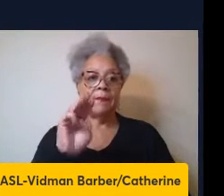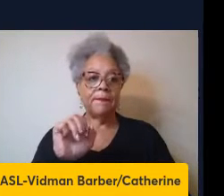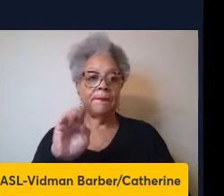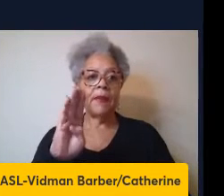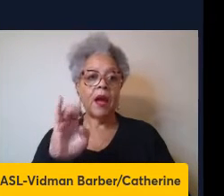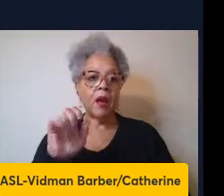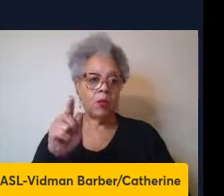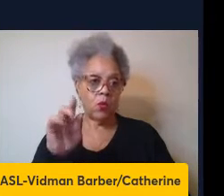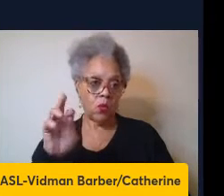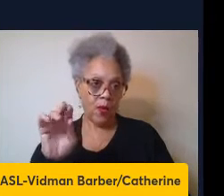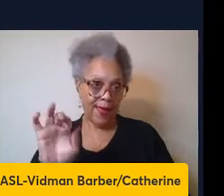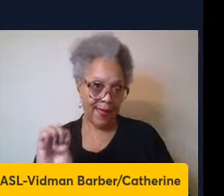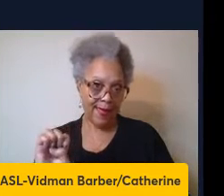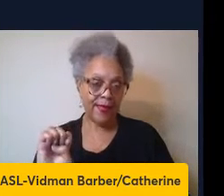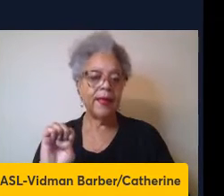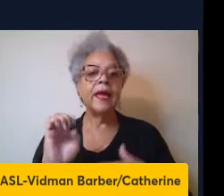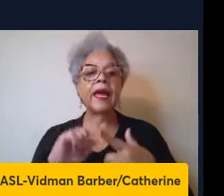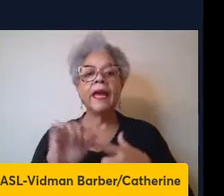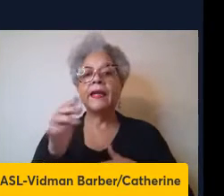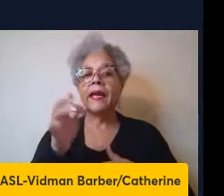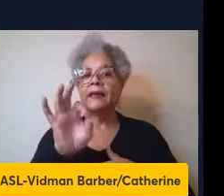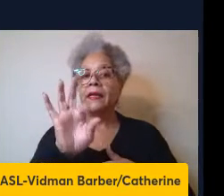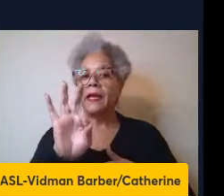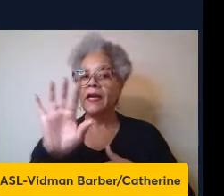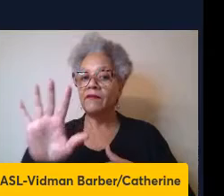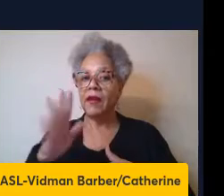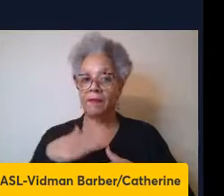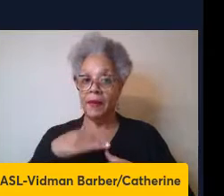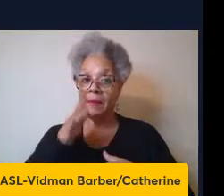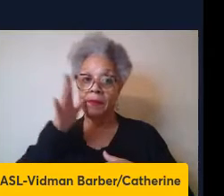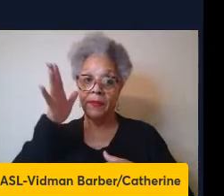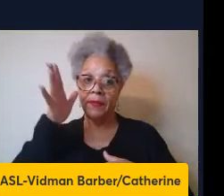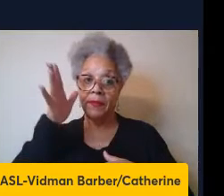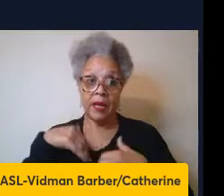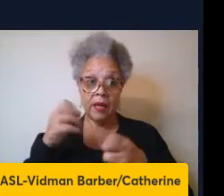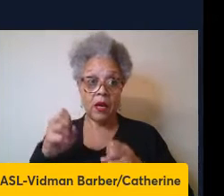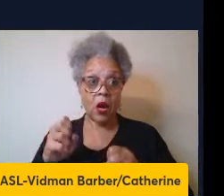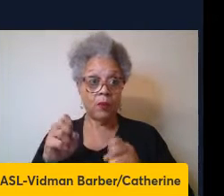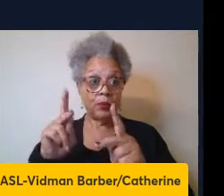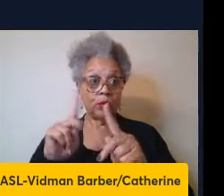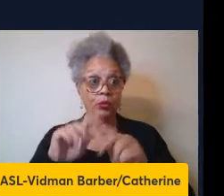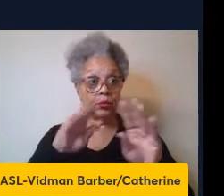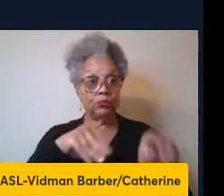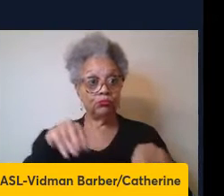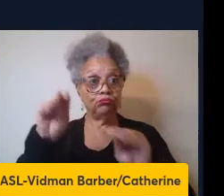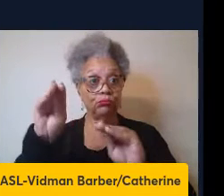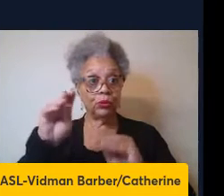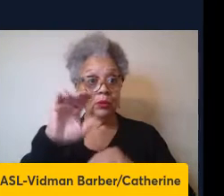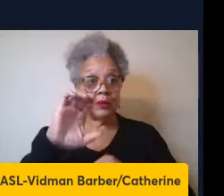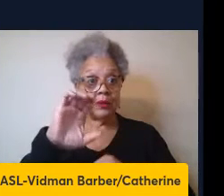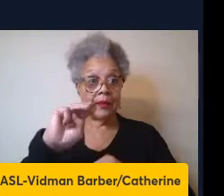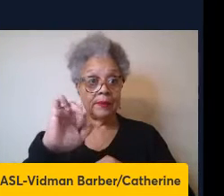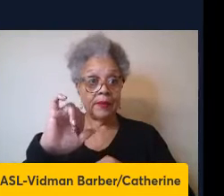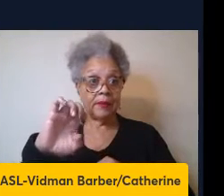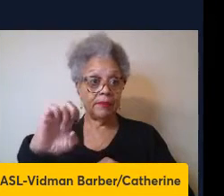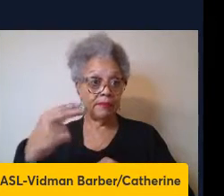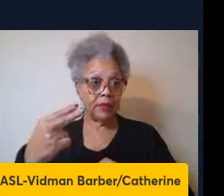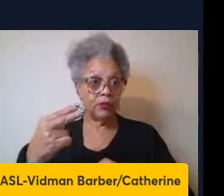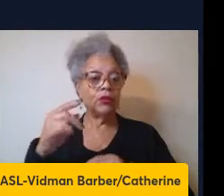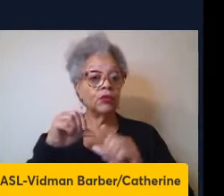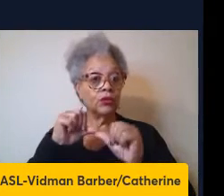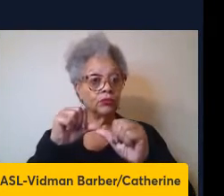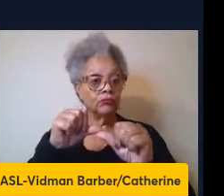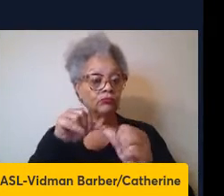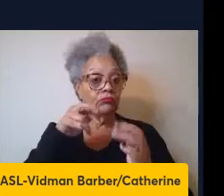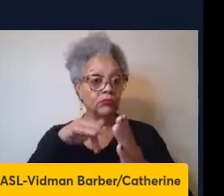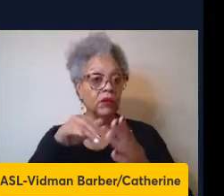In 1995, my parents had an opportunity to move to Michigan to further their studies. And over the next 10 years,